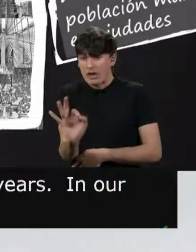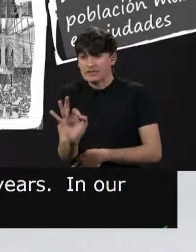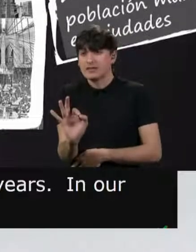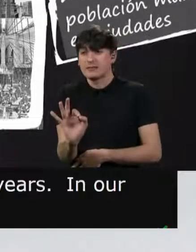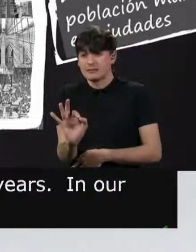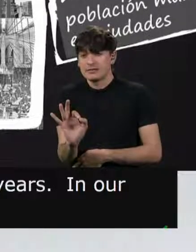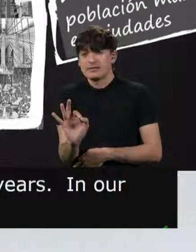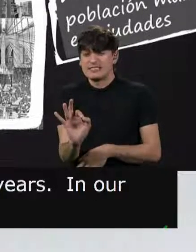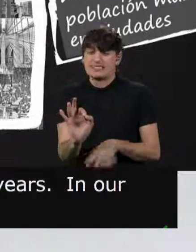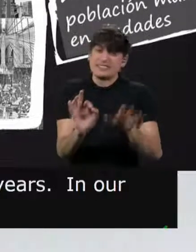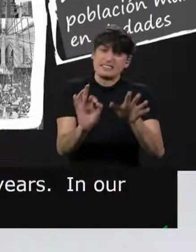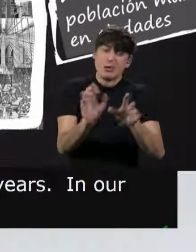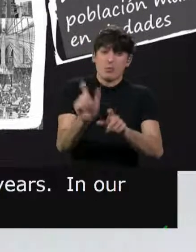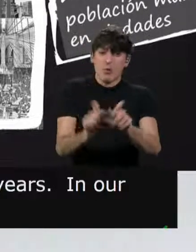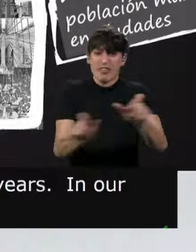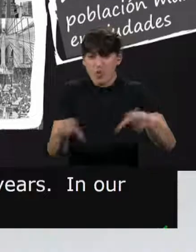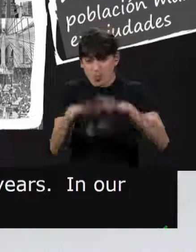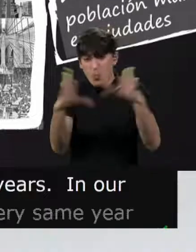year, 2050, about